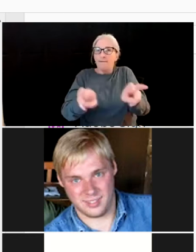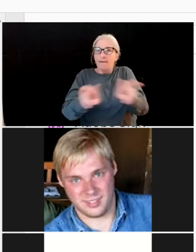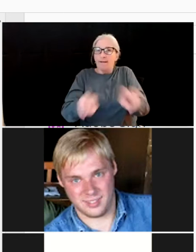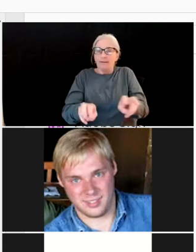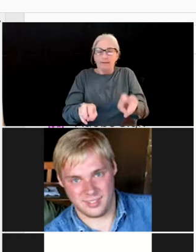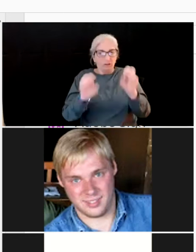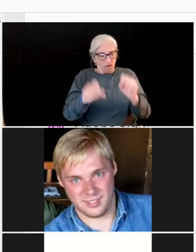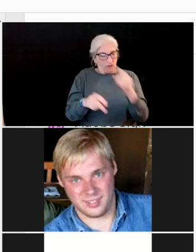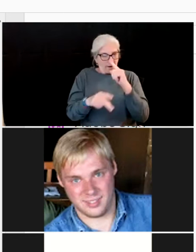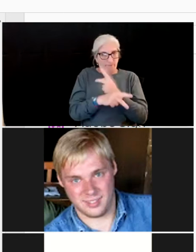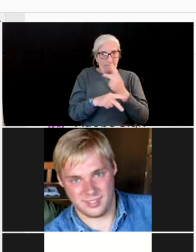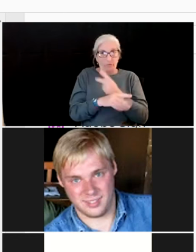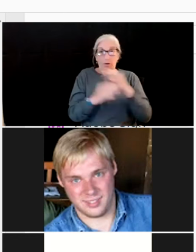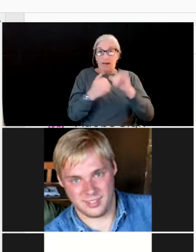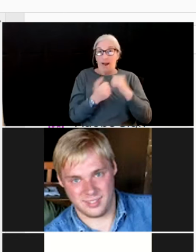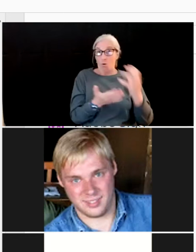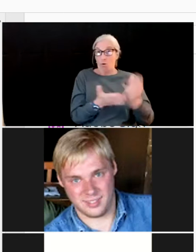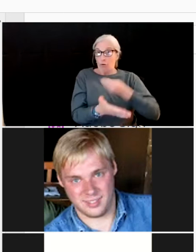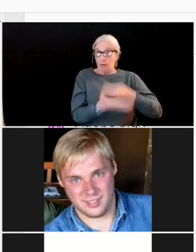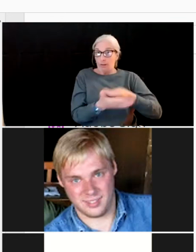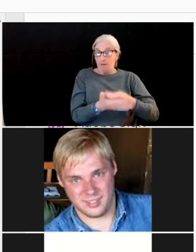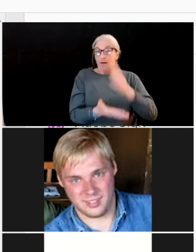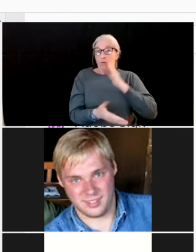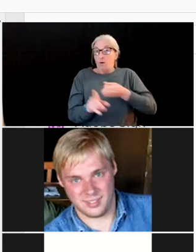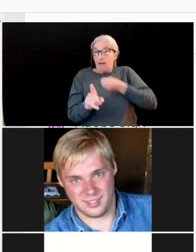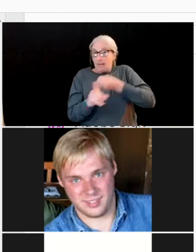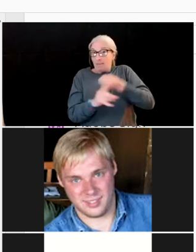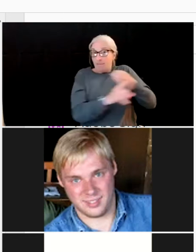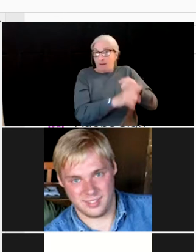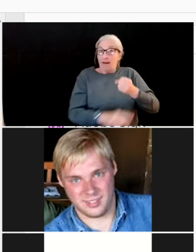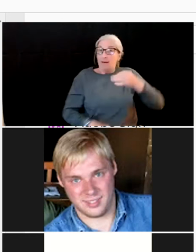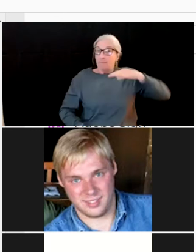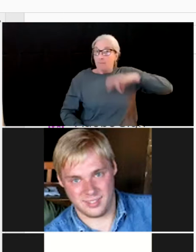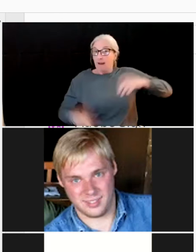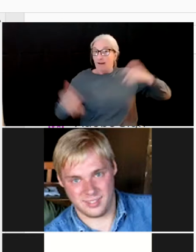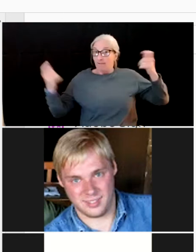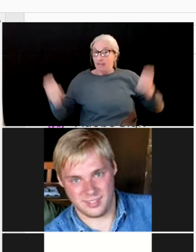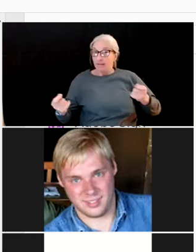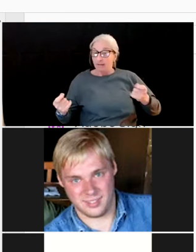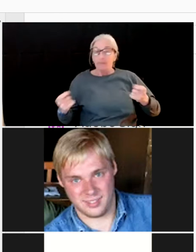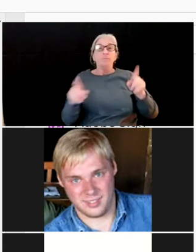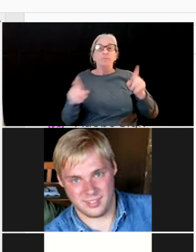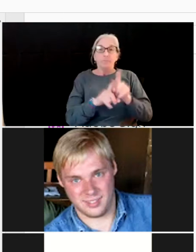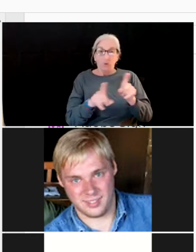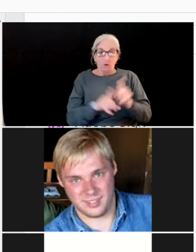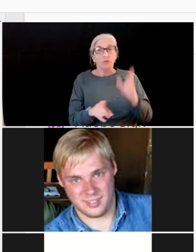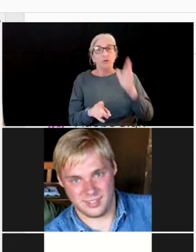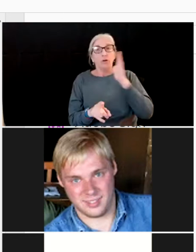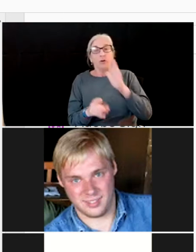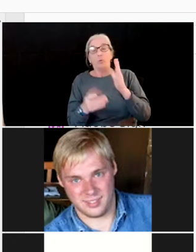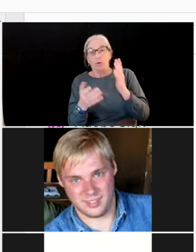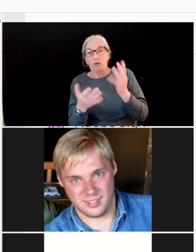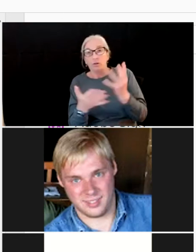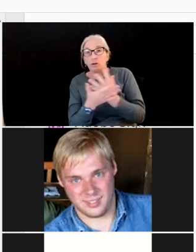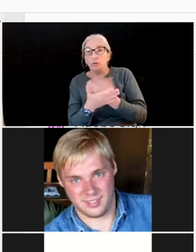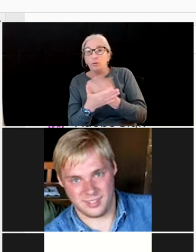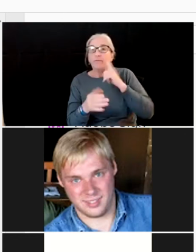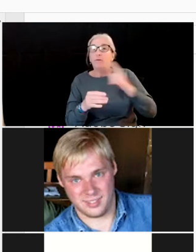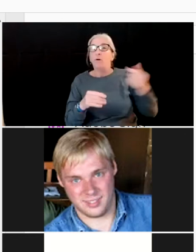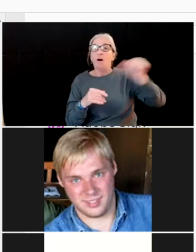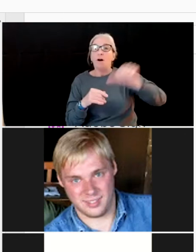benefits, how it's going to impact your disposable income, and work world also screens for work incentives that the client might be eligible for and not